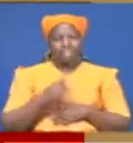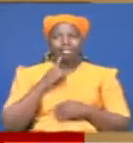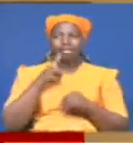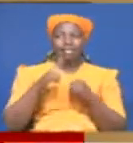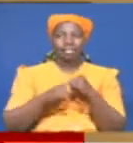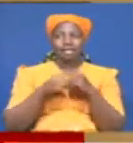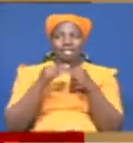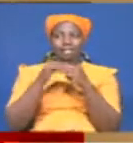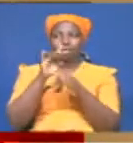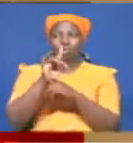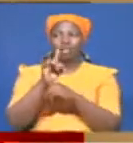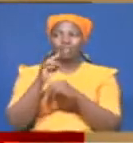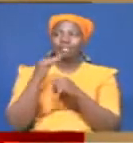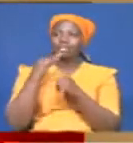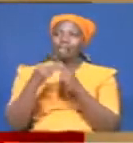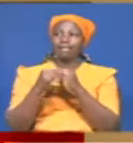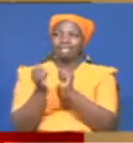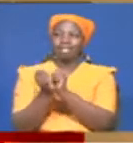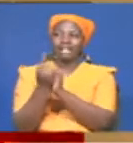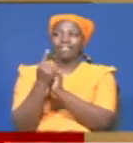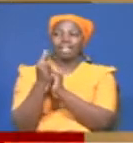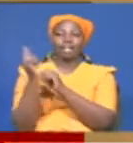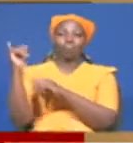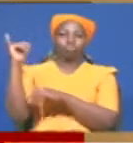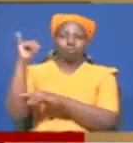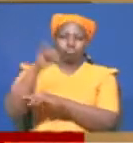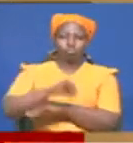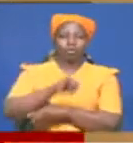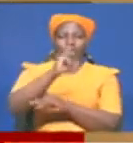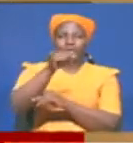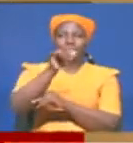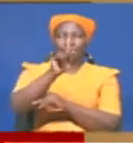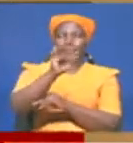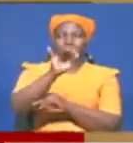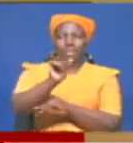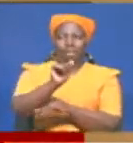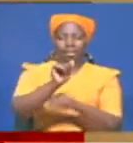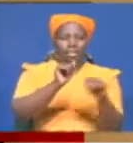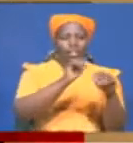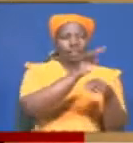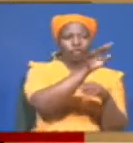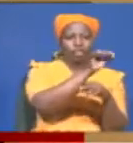681,811 tourists jetted in through the Jomo Kenyatta International Airport, while